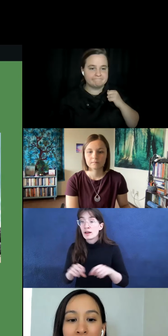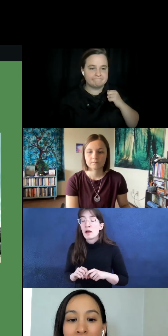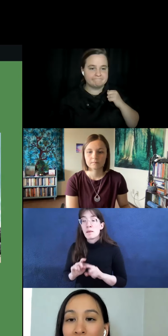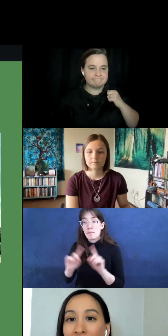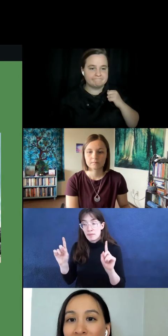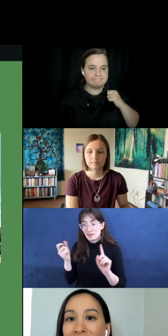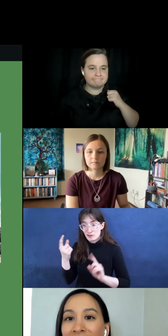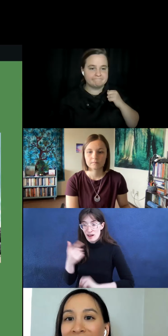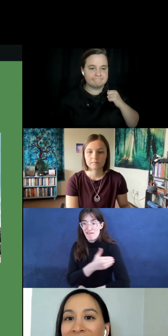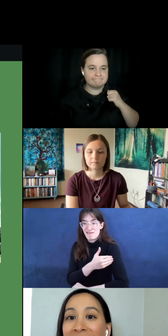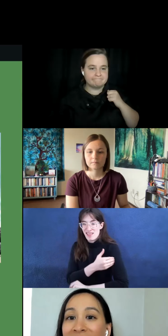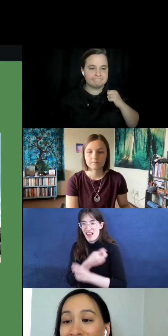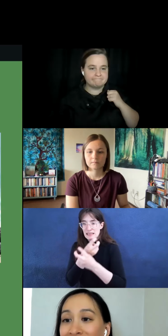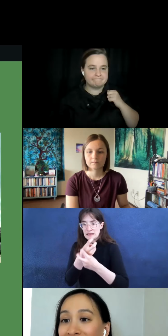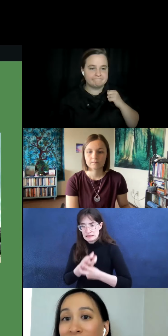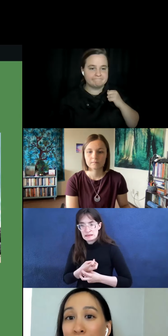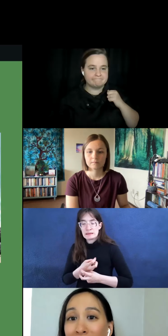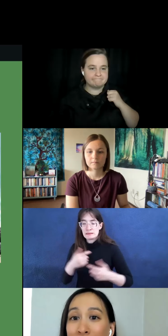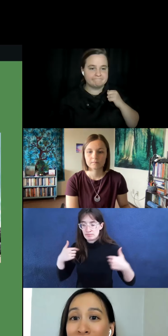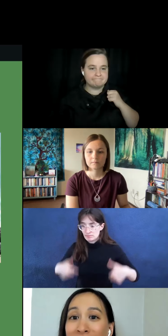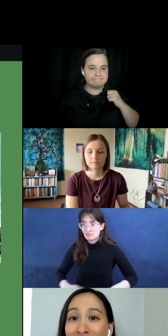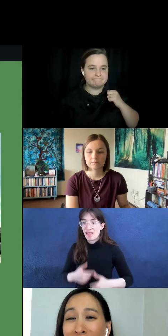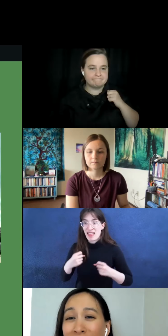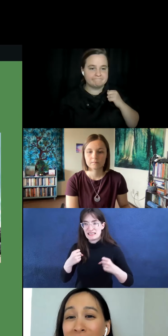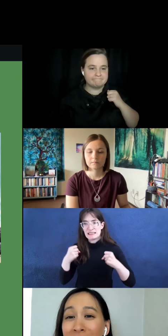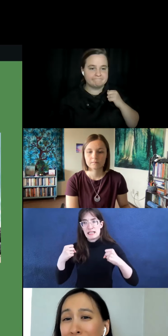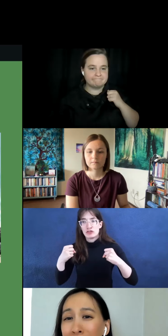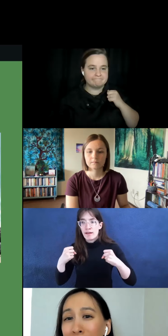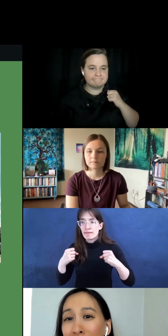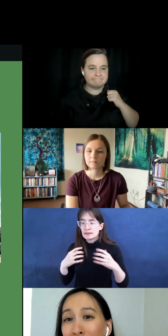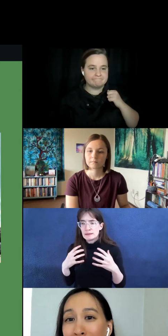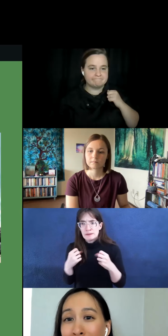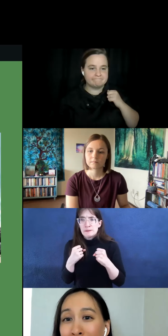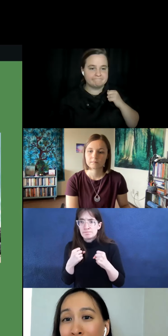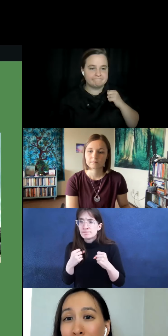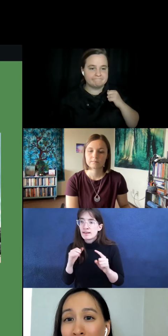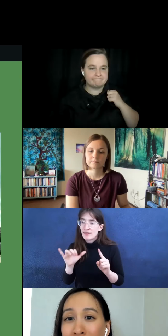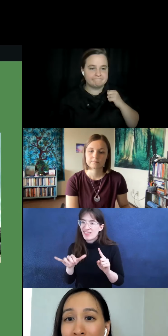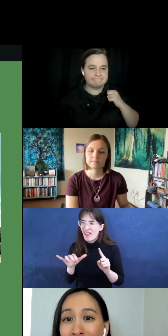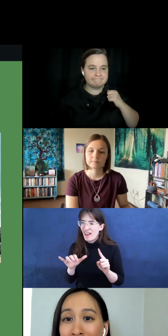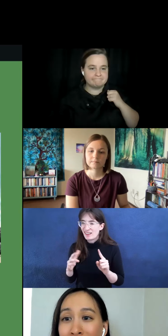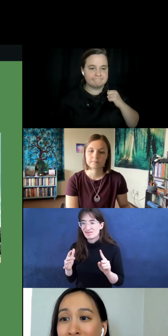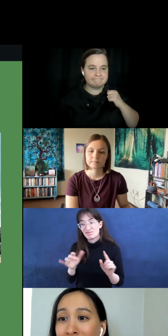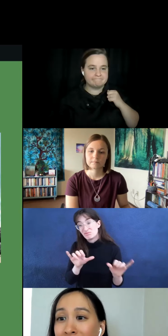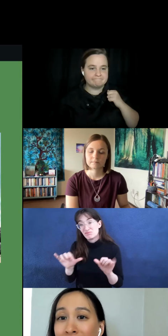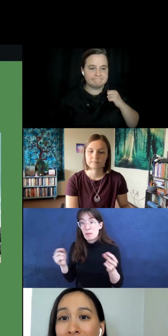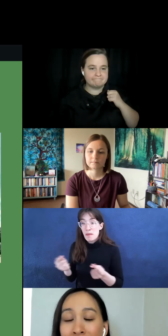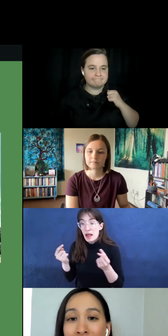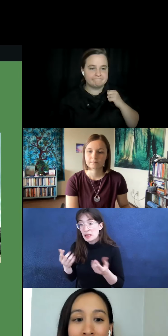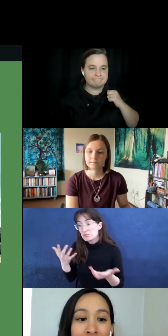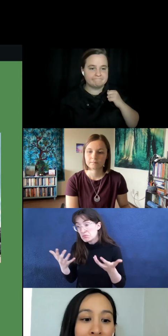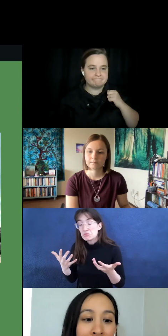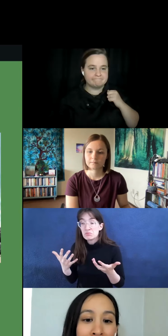muscular, like feeling that tension, at least for me, when I feel tension, I would describe that as pain in that sense.